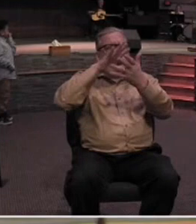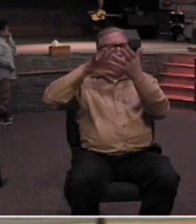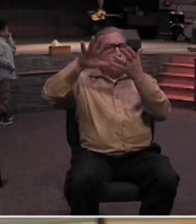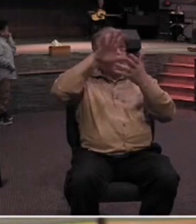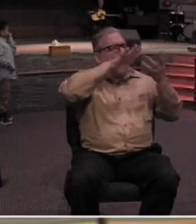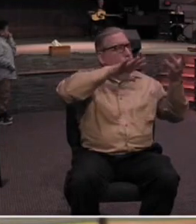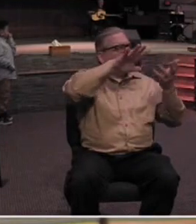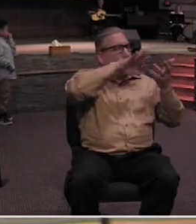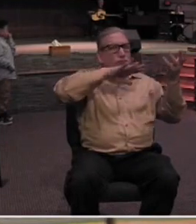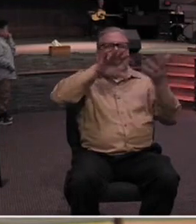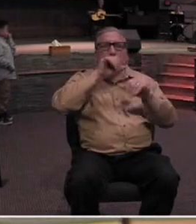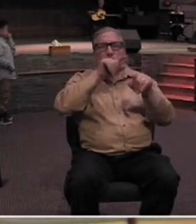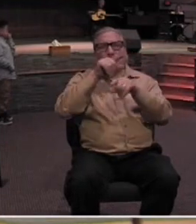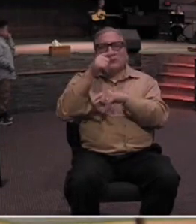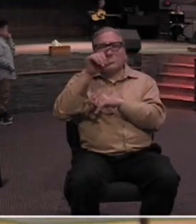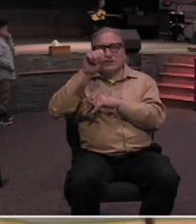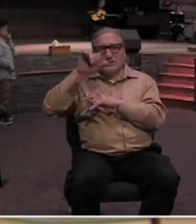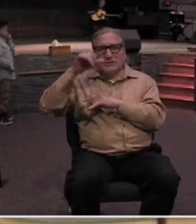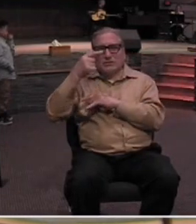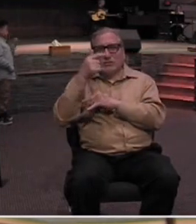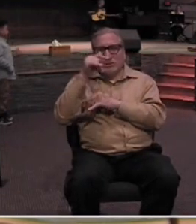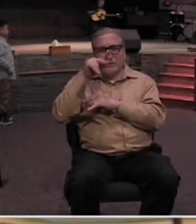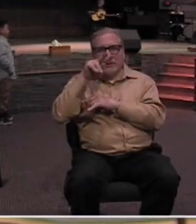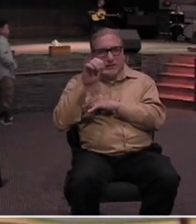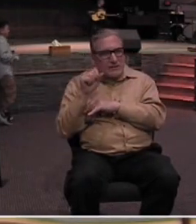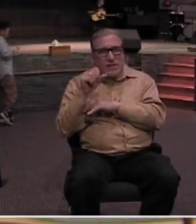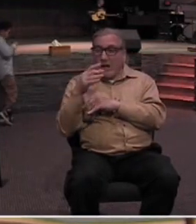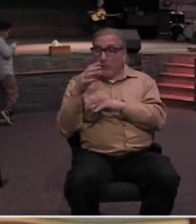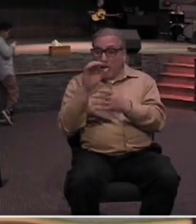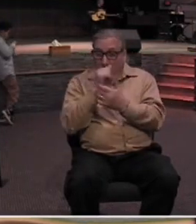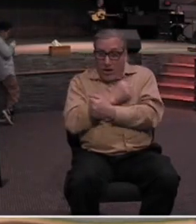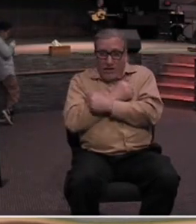you. Amen. We thank God for you. But we saw that blue haze.